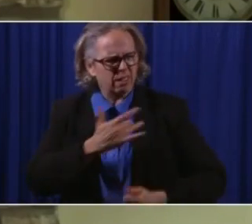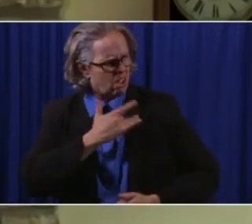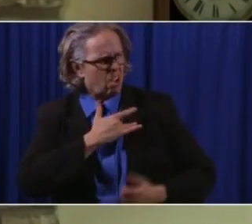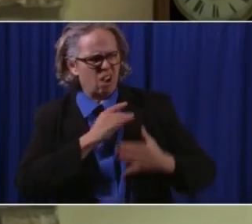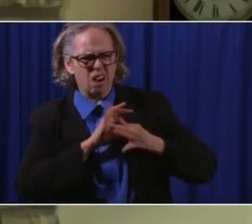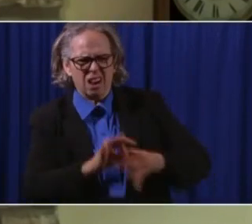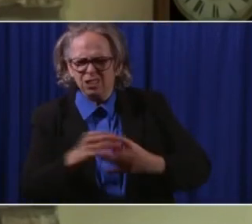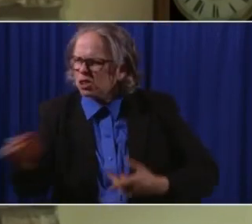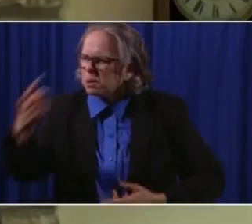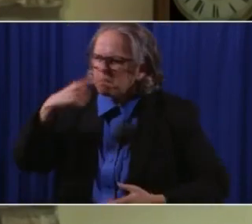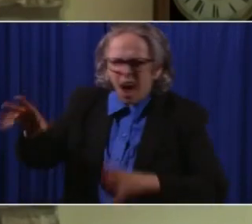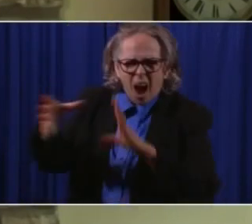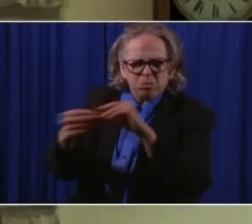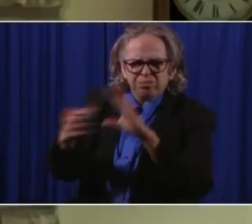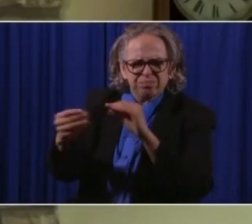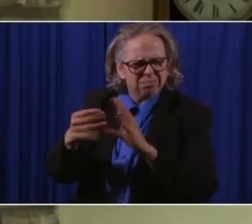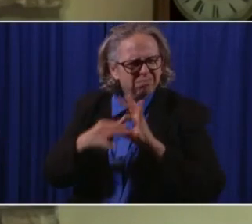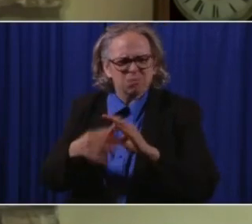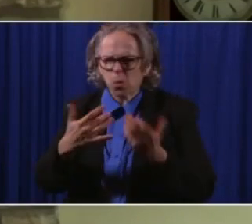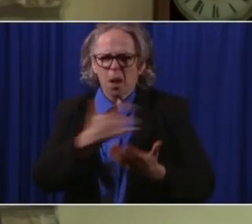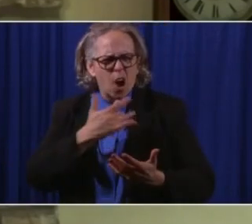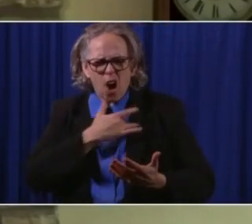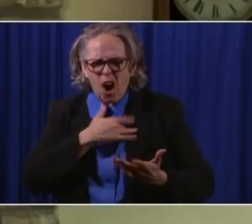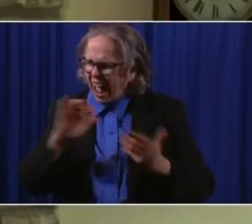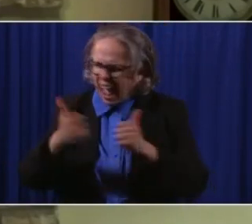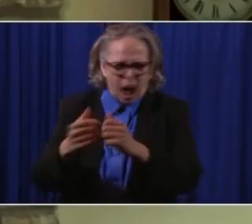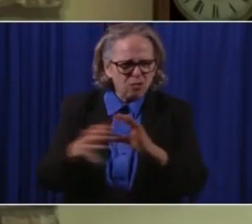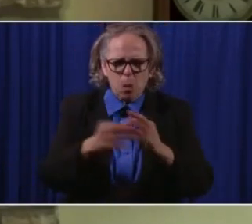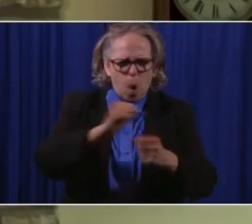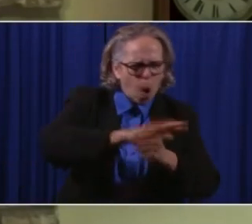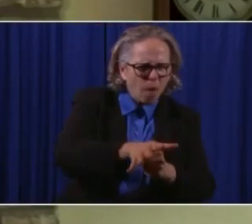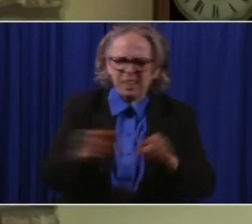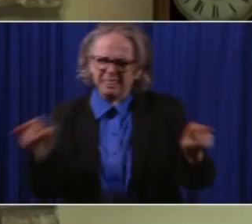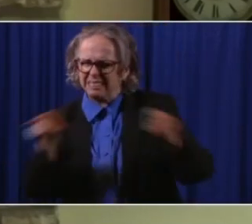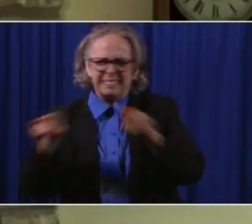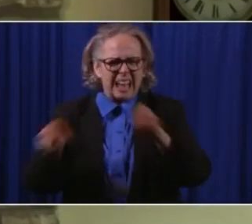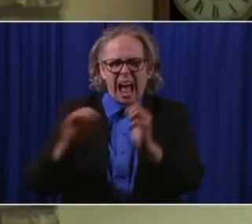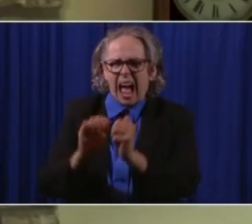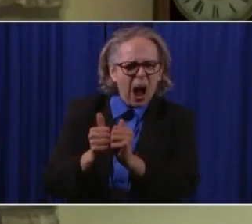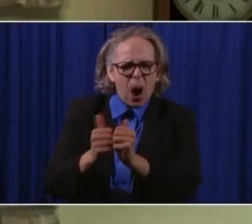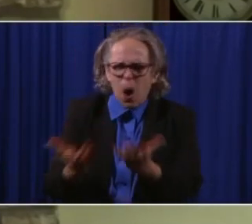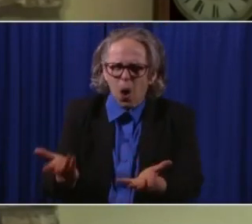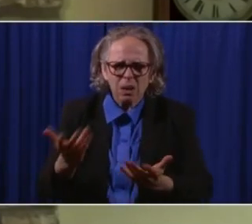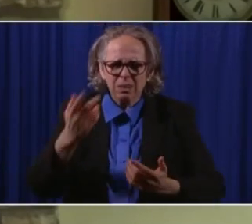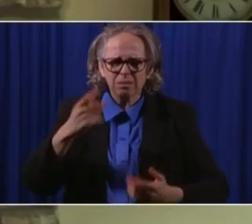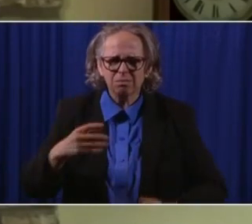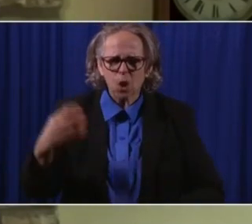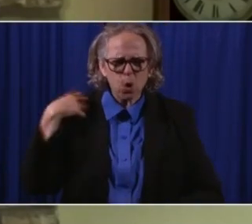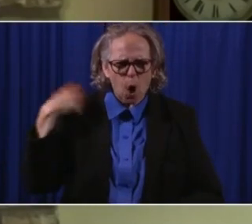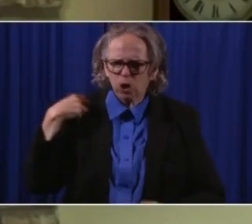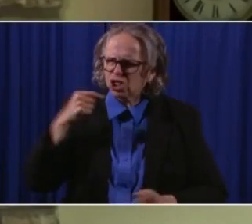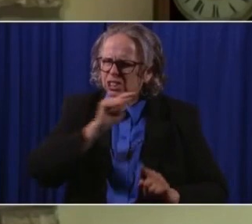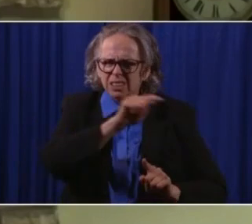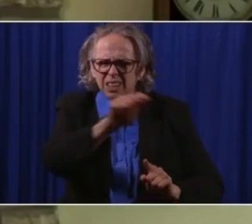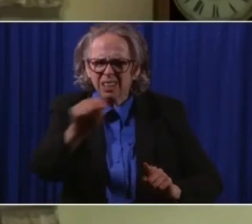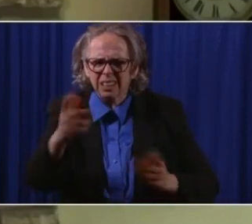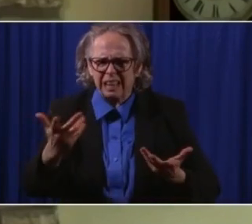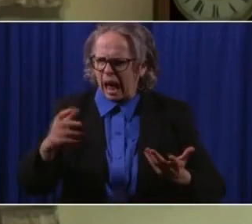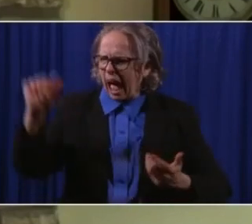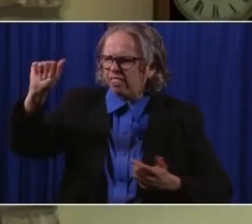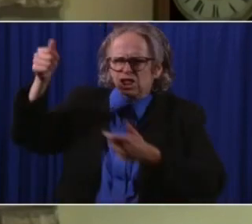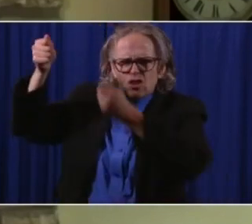two are related or not related, but just some things that coaches and athletic directors